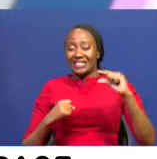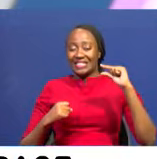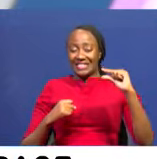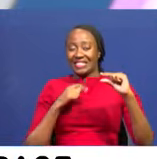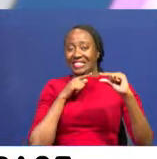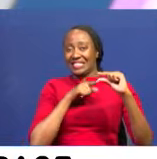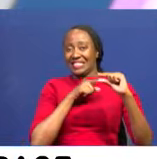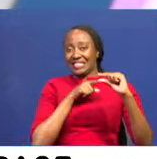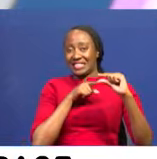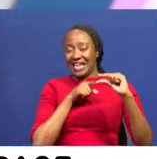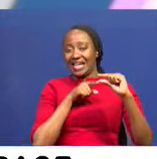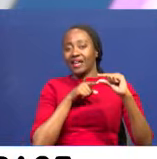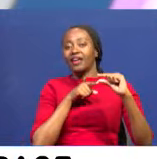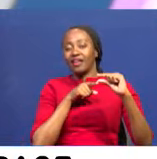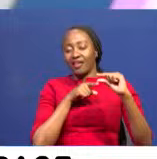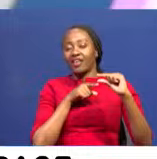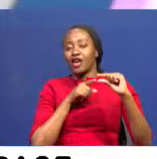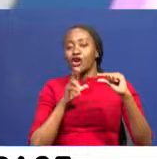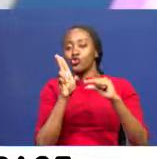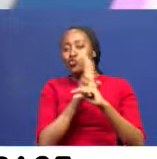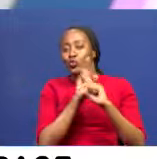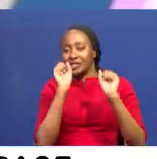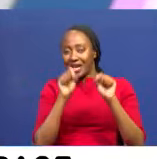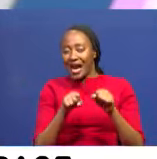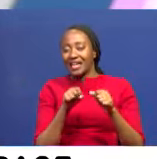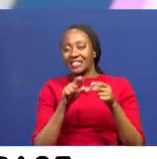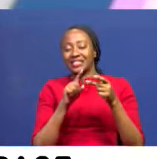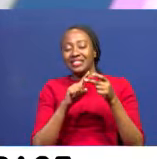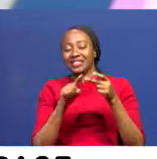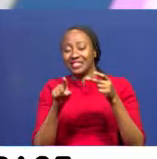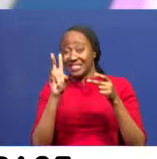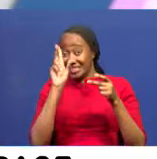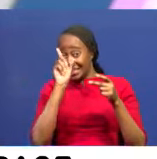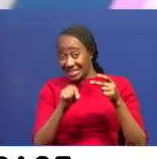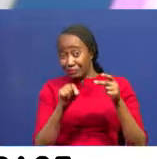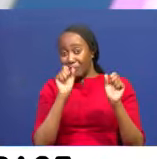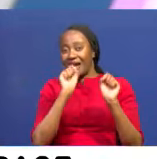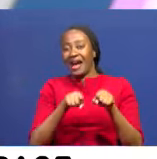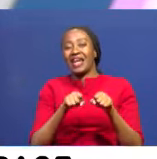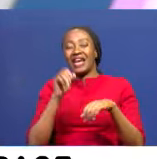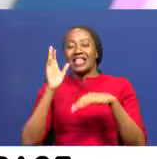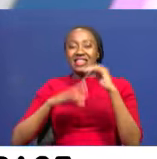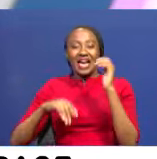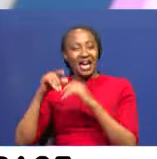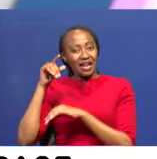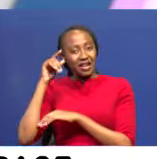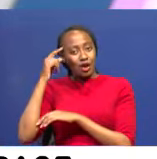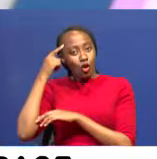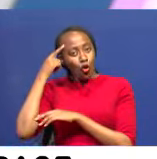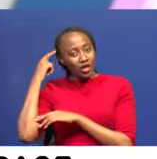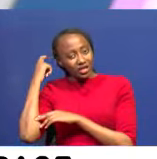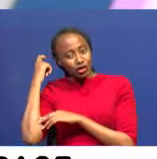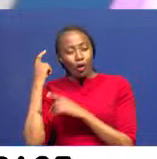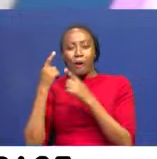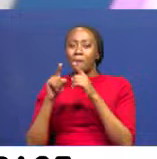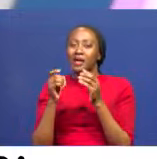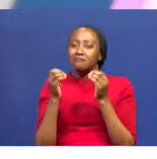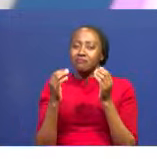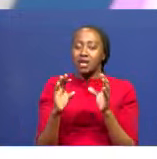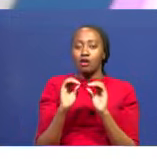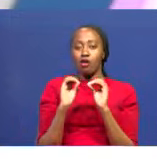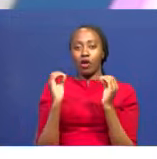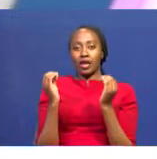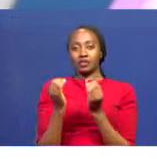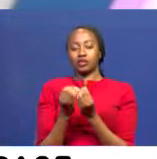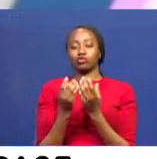usable and they are more affordable than usually than the originals. But because many organizations or